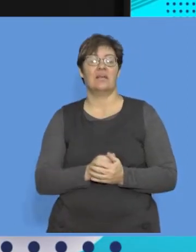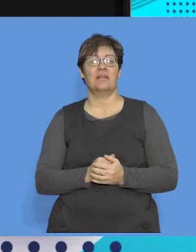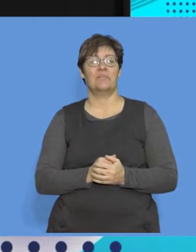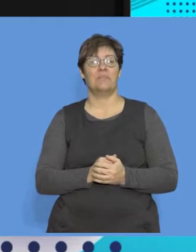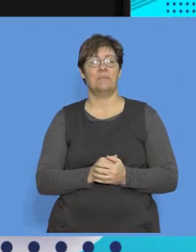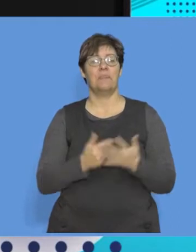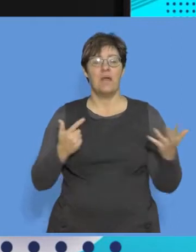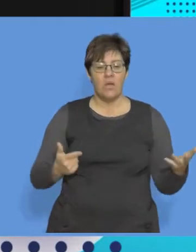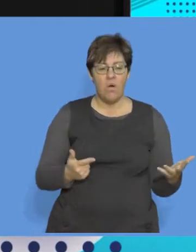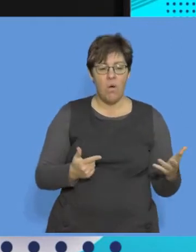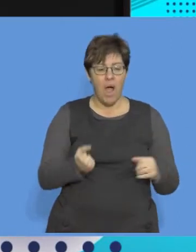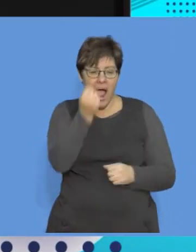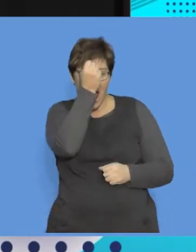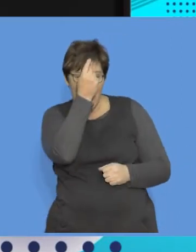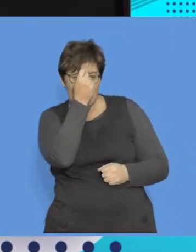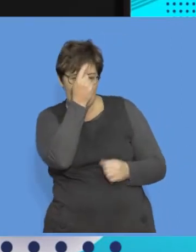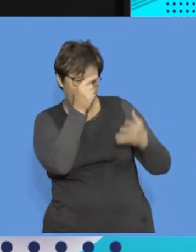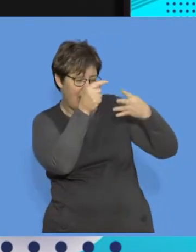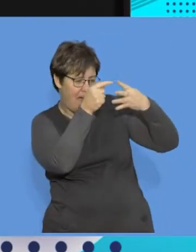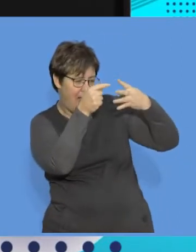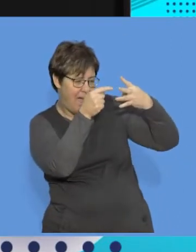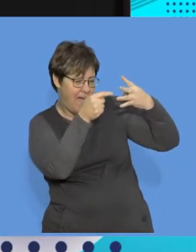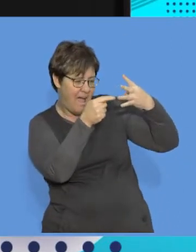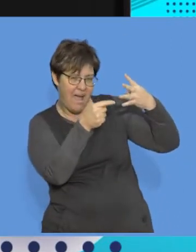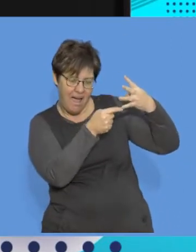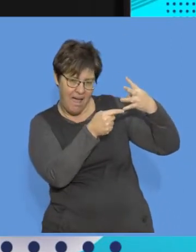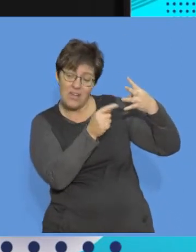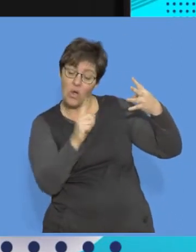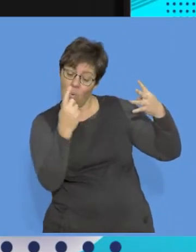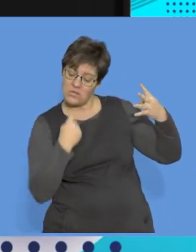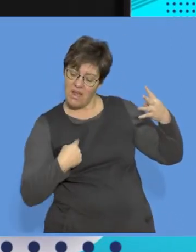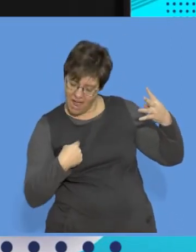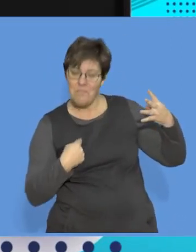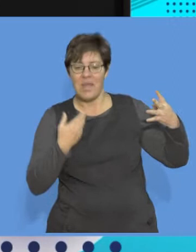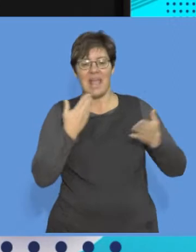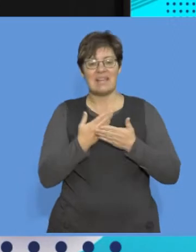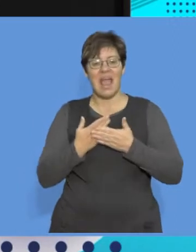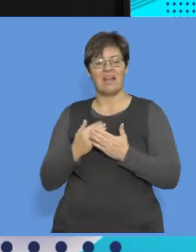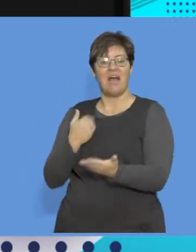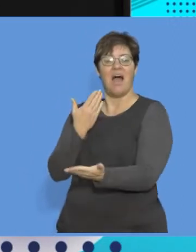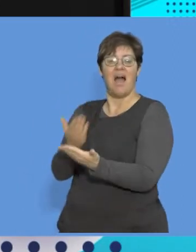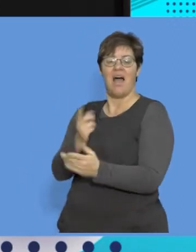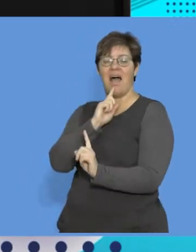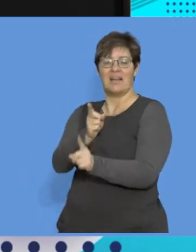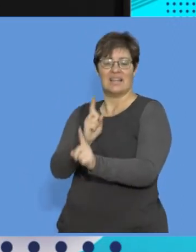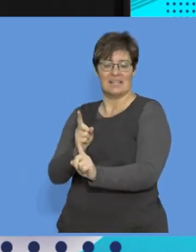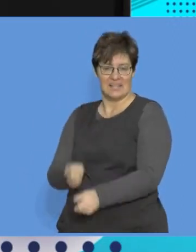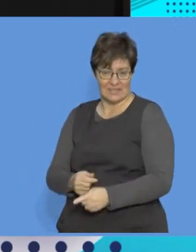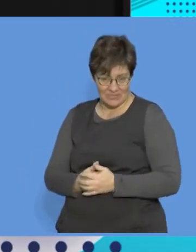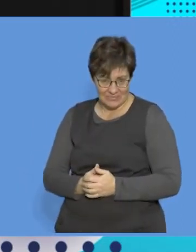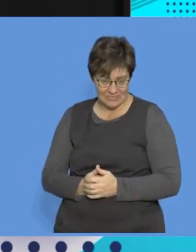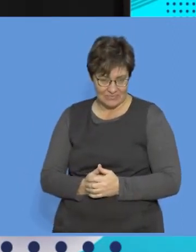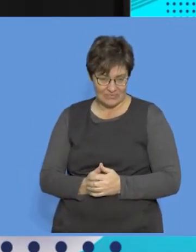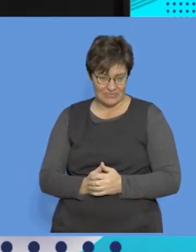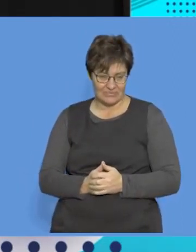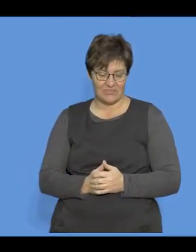the kernels, the principles, to be able to solve the questions you're asked in your final assessments. So let's kick